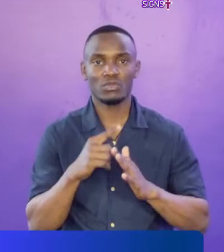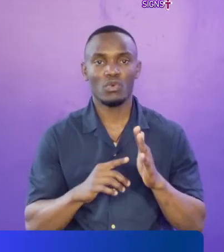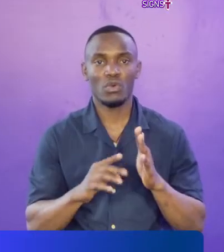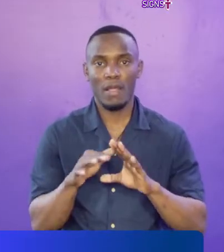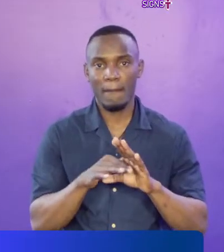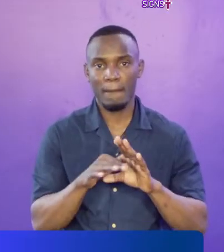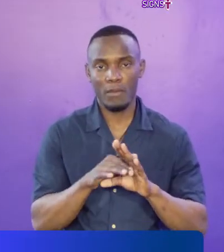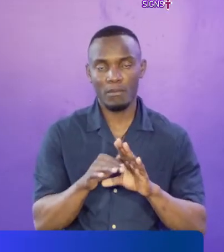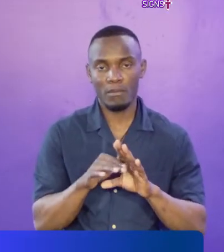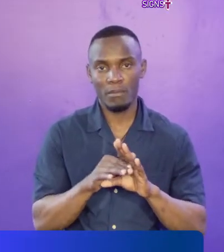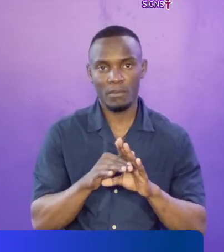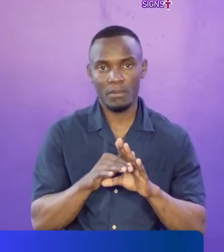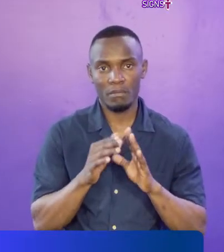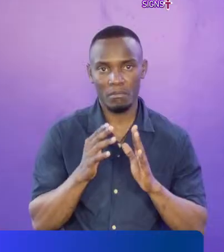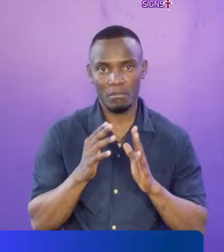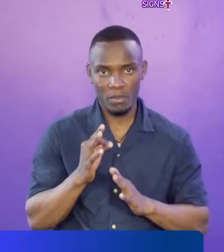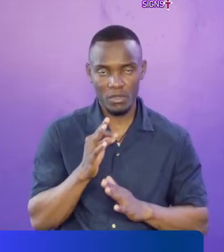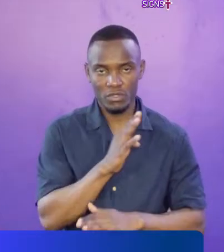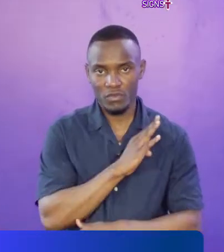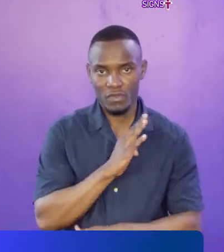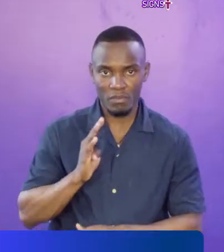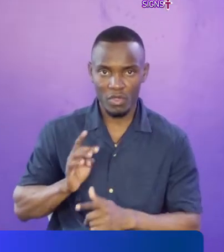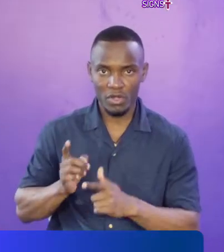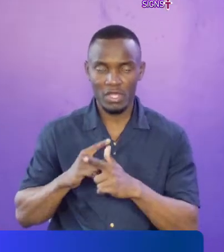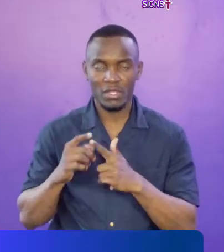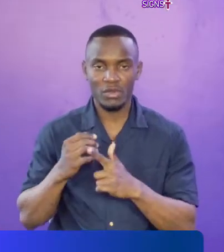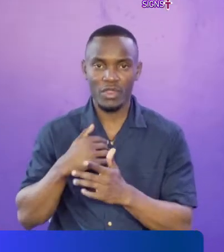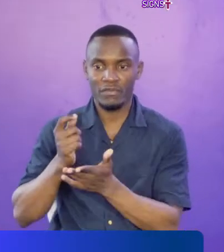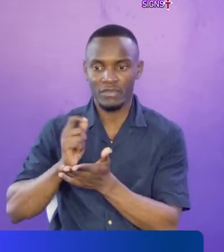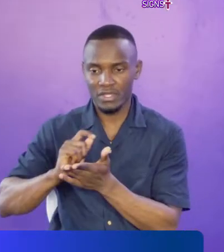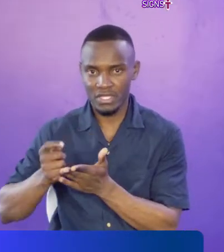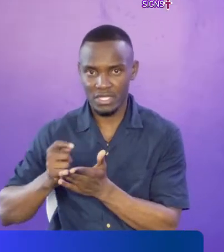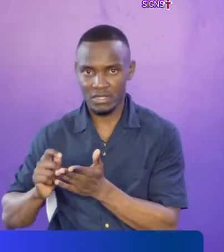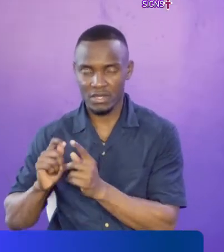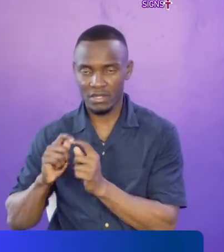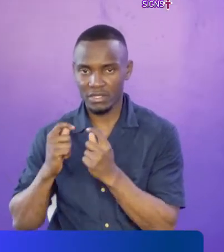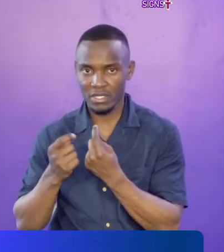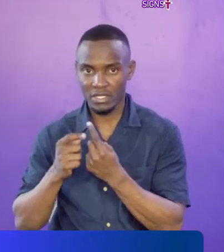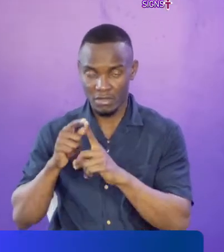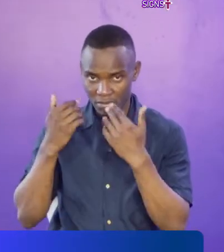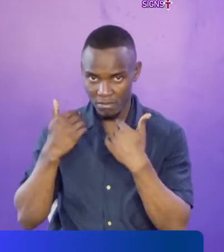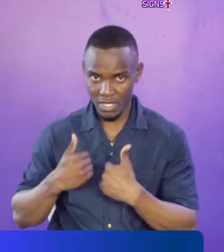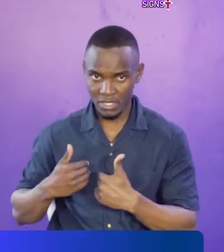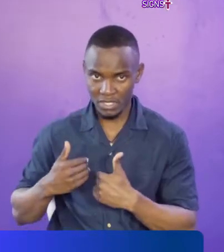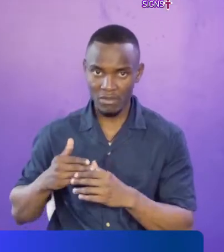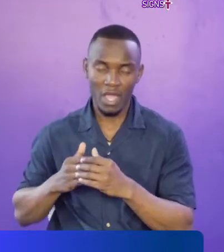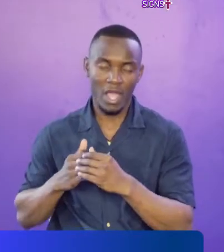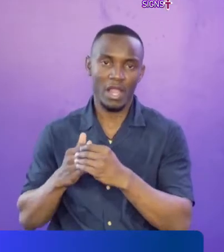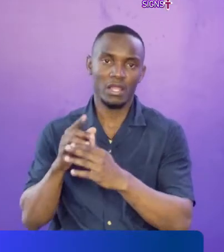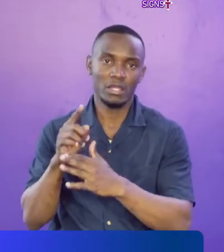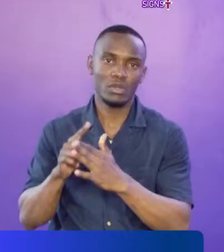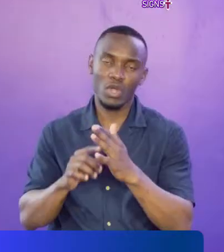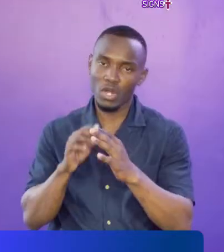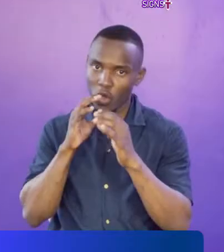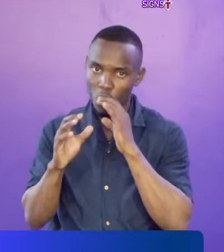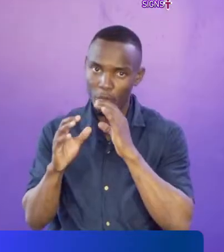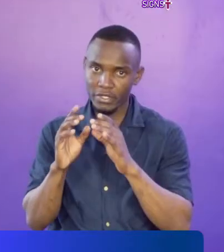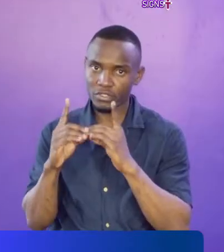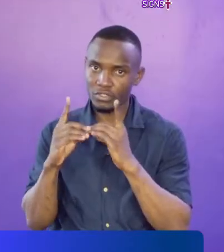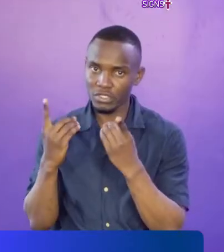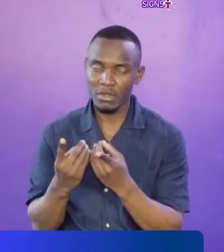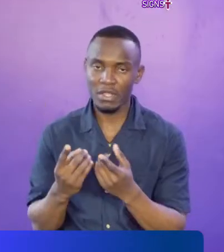then we have the secretariat. Like for example, I'm within the secretariat where I lead the communications department. Yeah. and